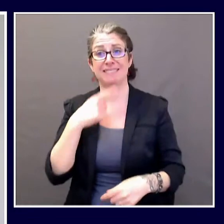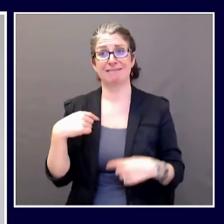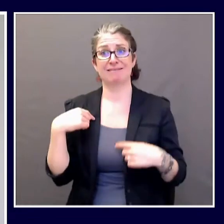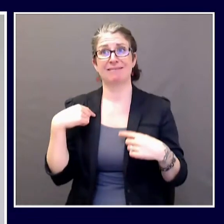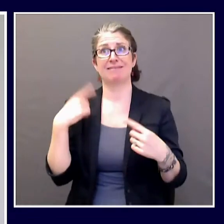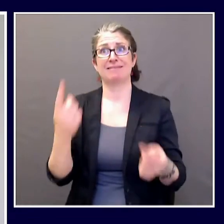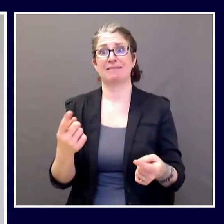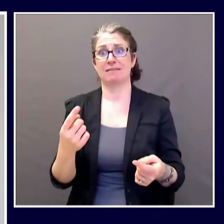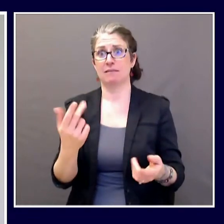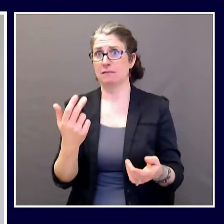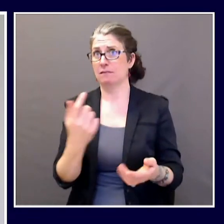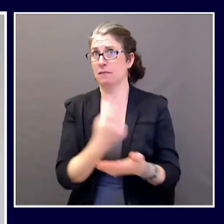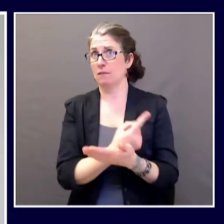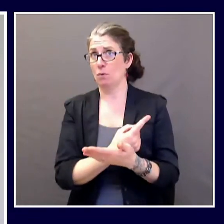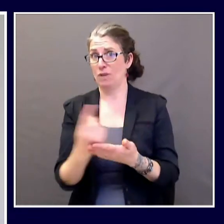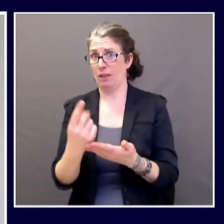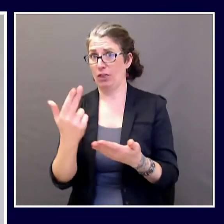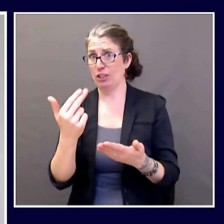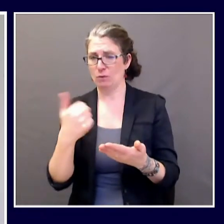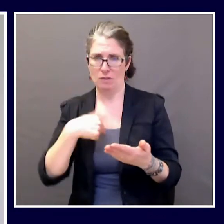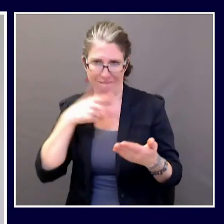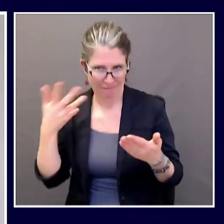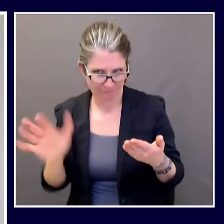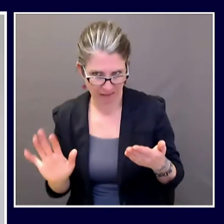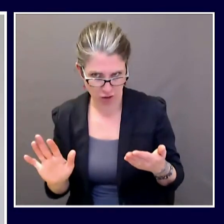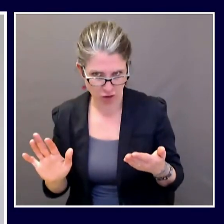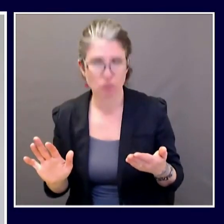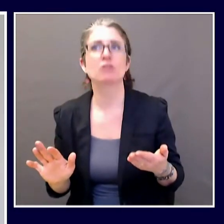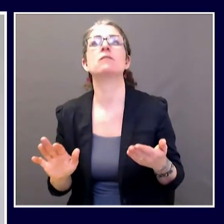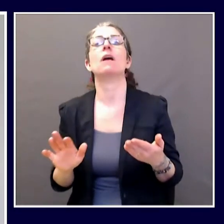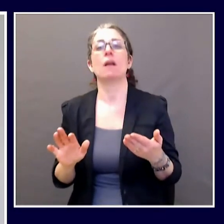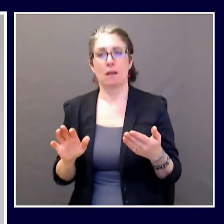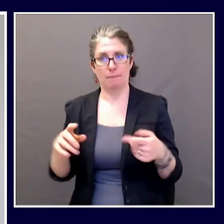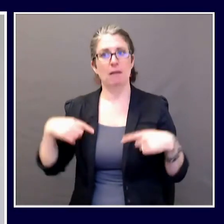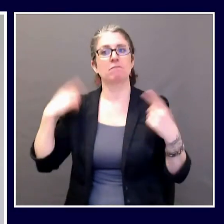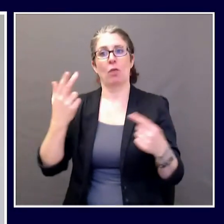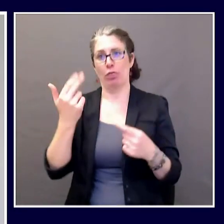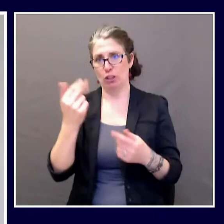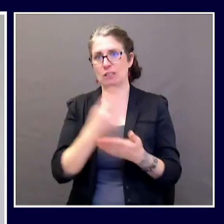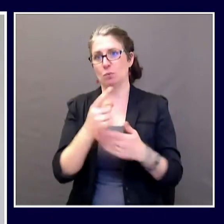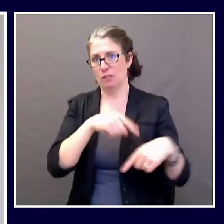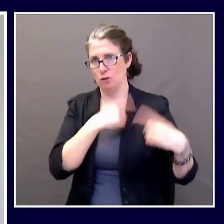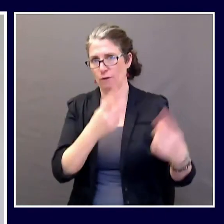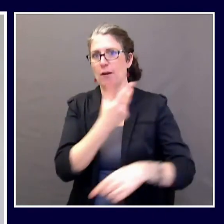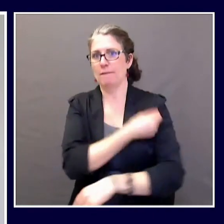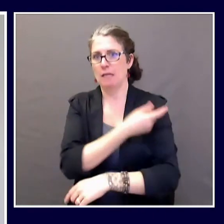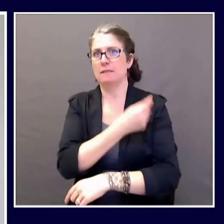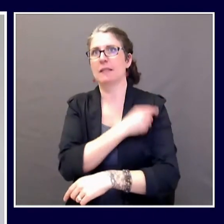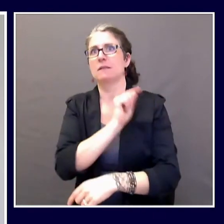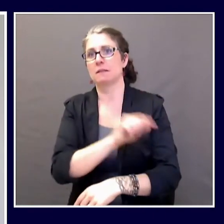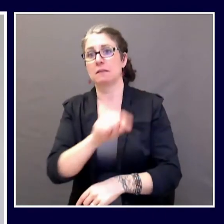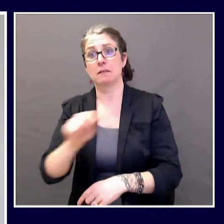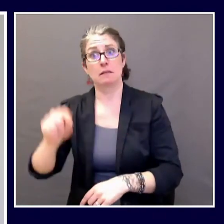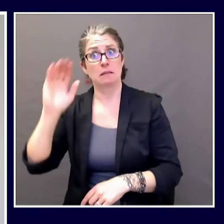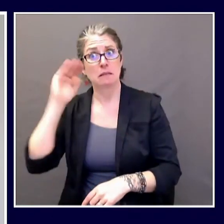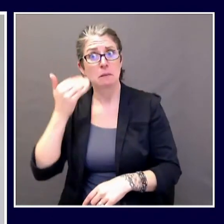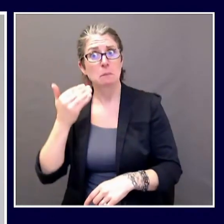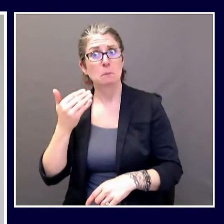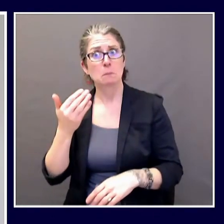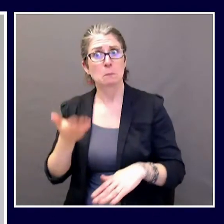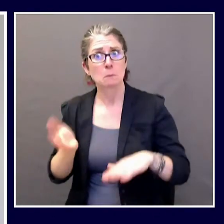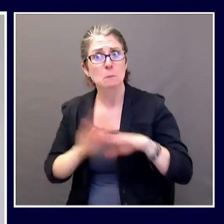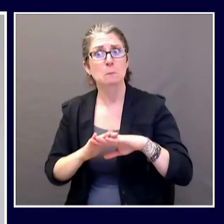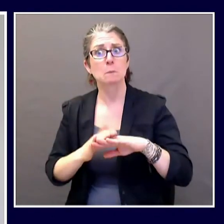it seems that we are trending in the right direction as far as first doses and the increase week to week of first doses that are